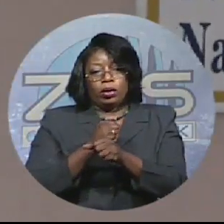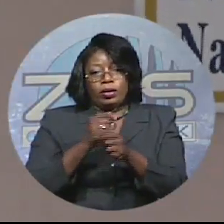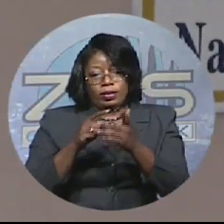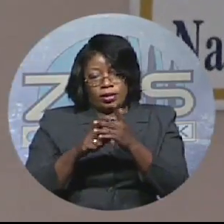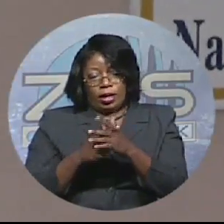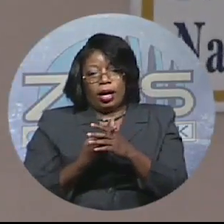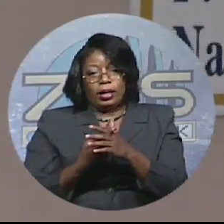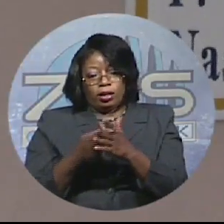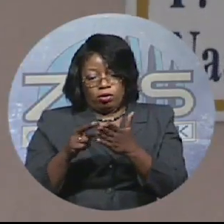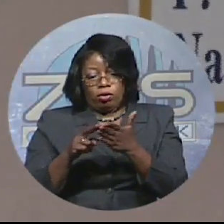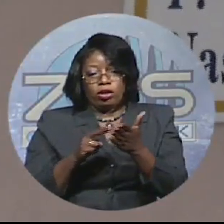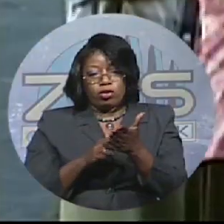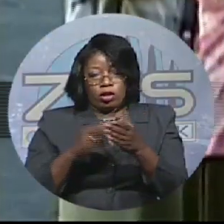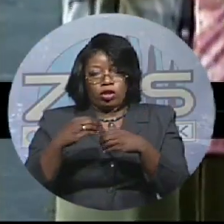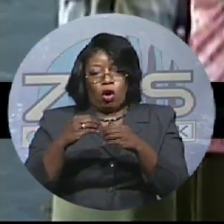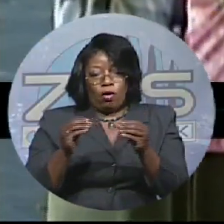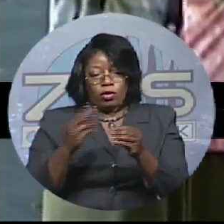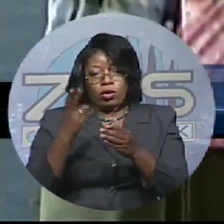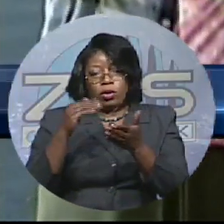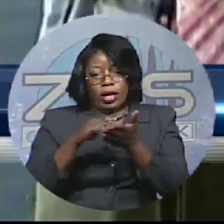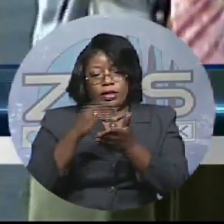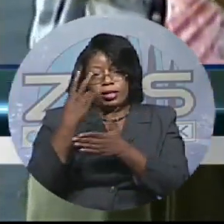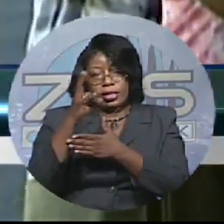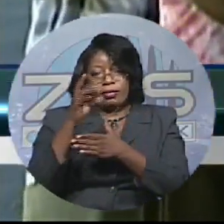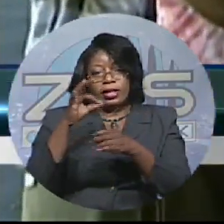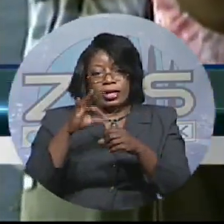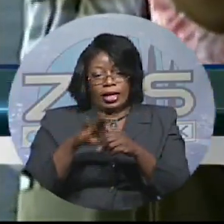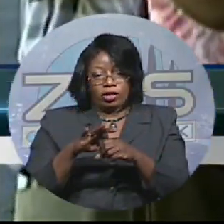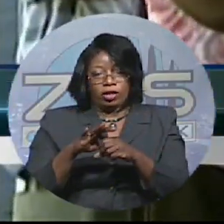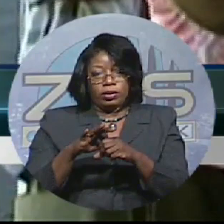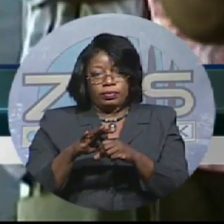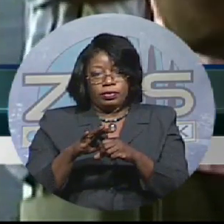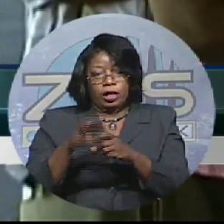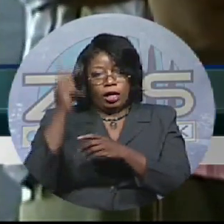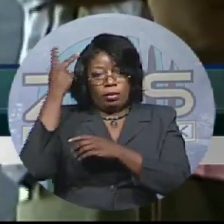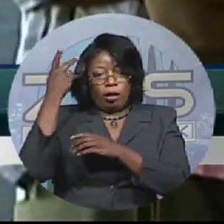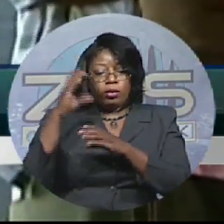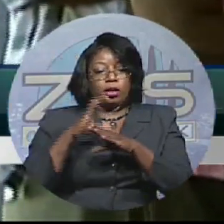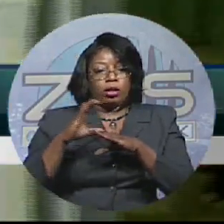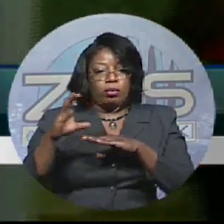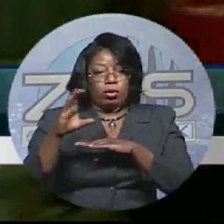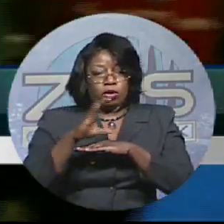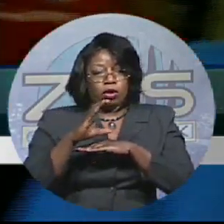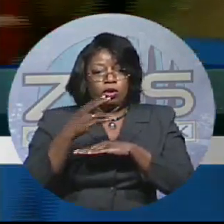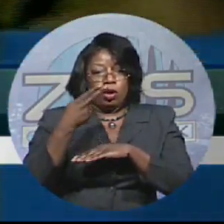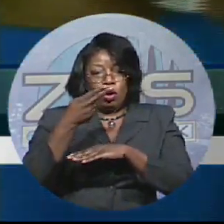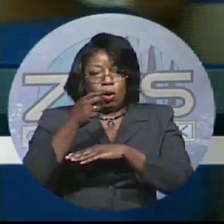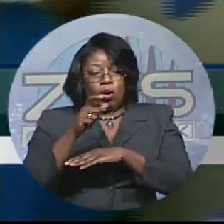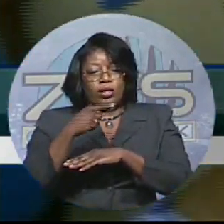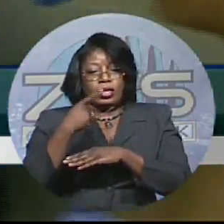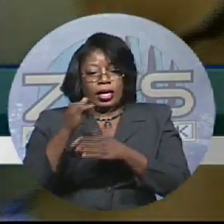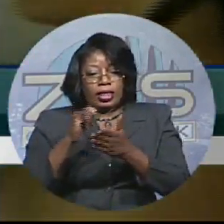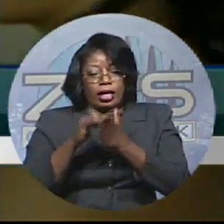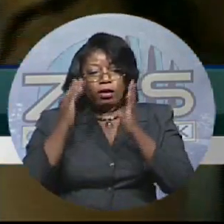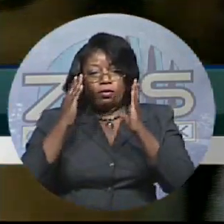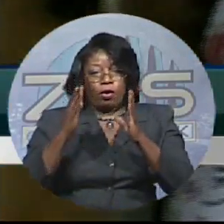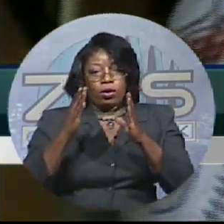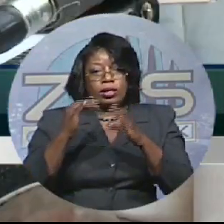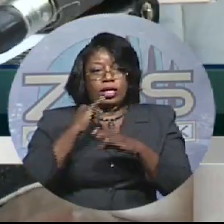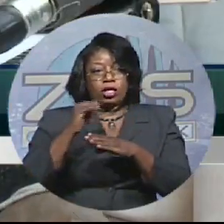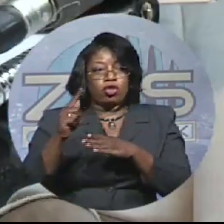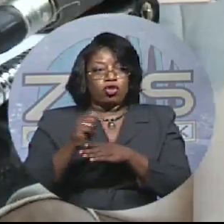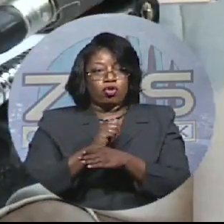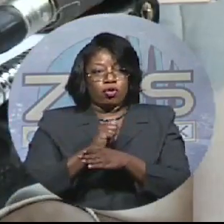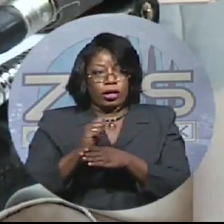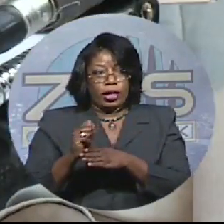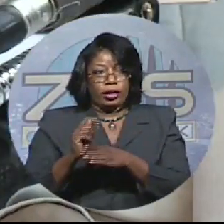Parliamentary Registration's Office for the 2017 general elections. Parliamentary Commissioner Sherlyn Hall says the focus this month is training. Whatever we